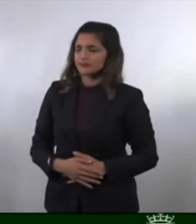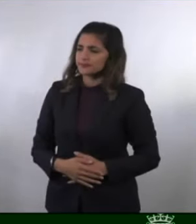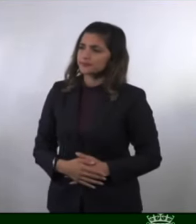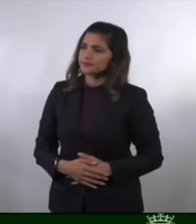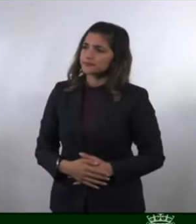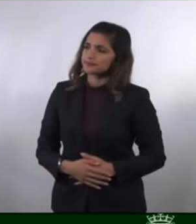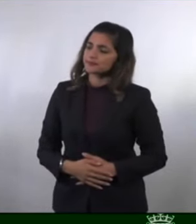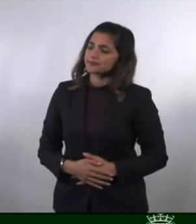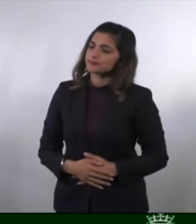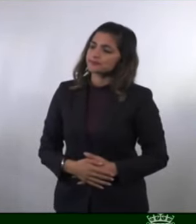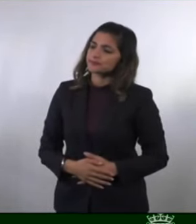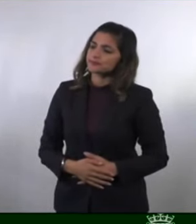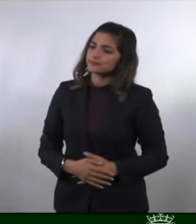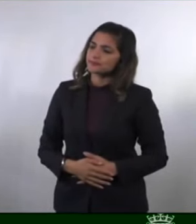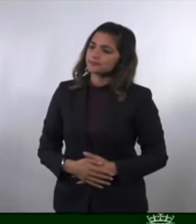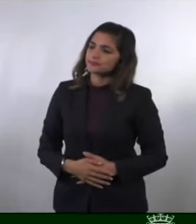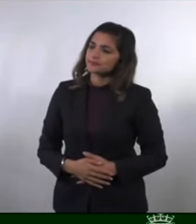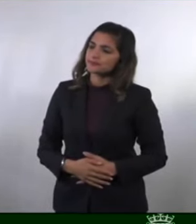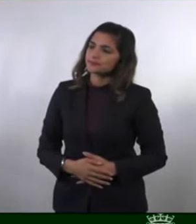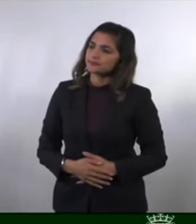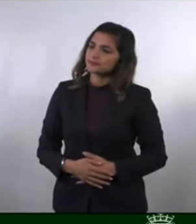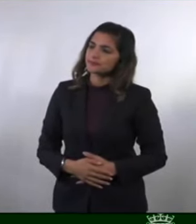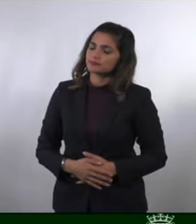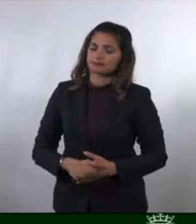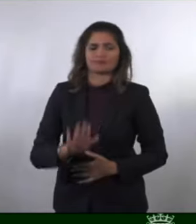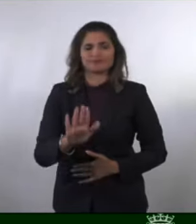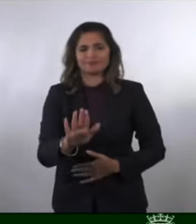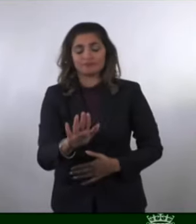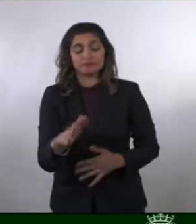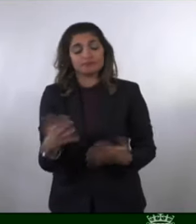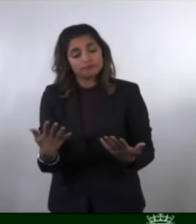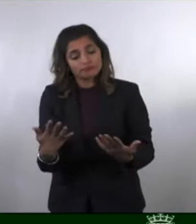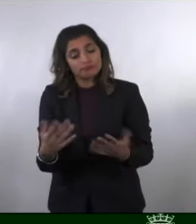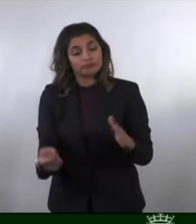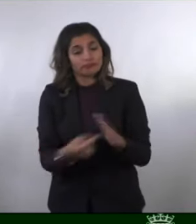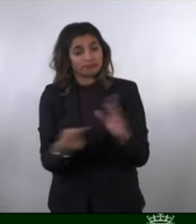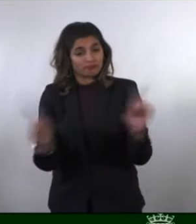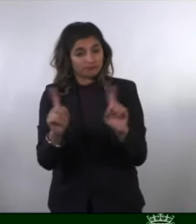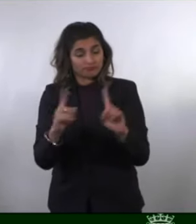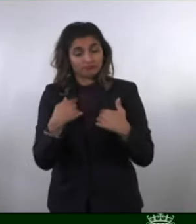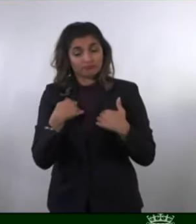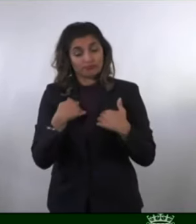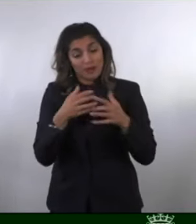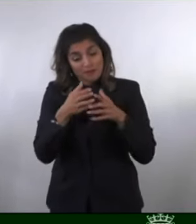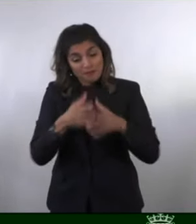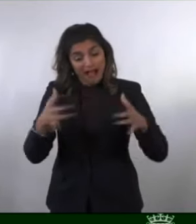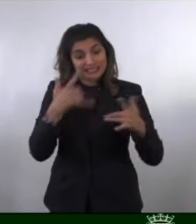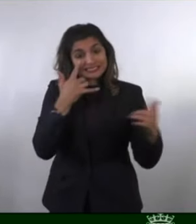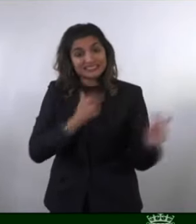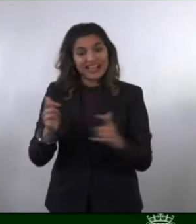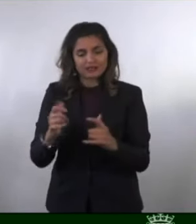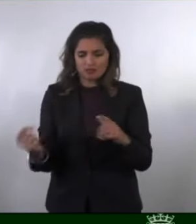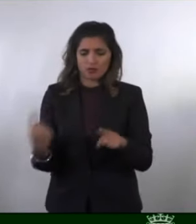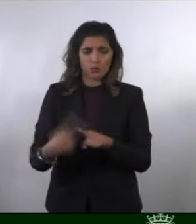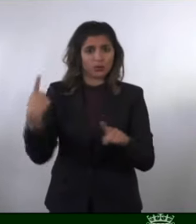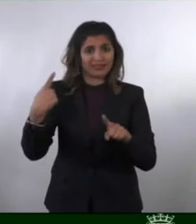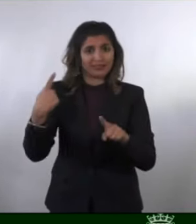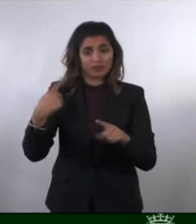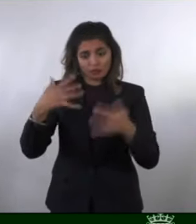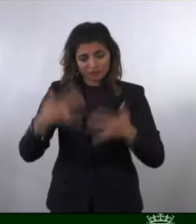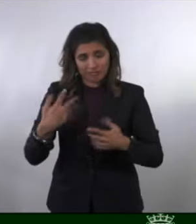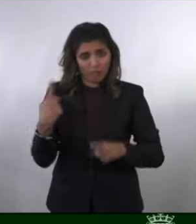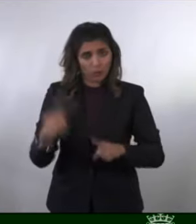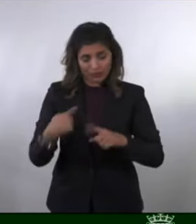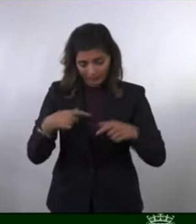The advantage of mass testing is that it's instant, and contact tracing by any system takes 24 hours or so